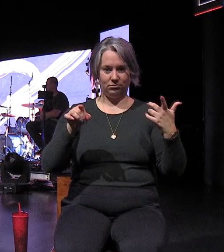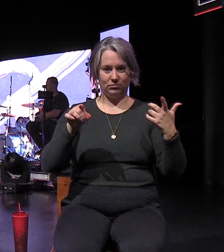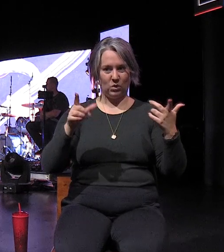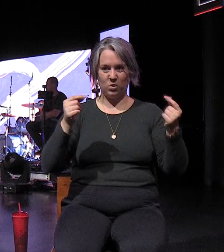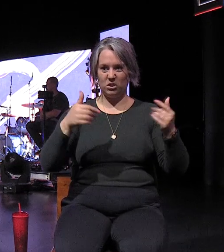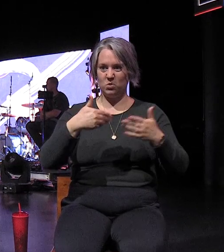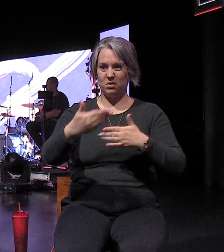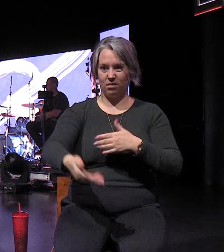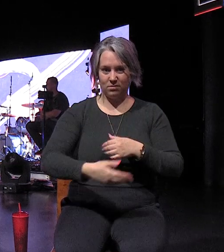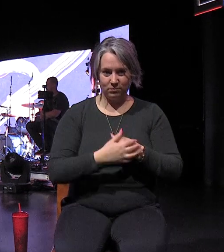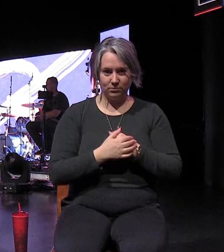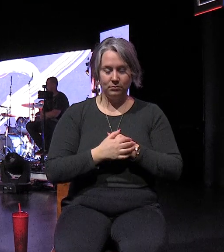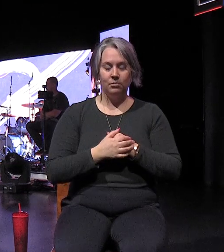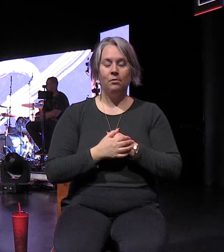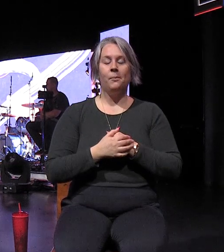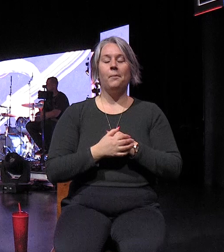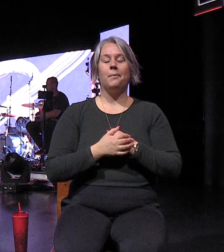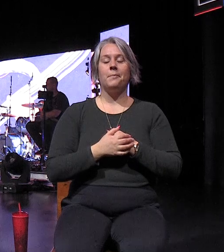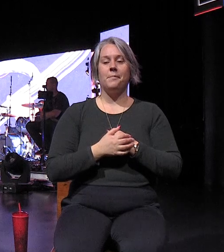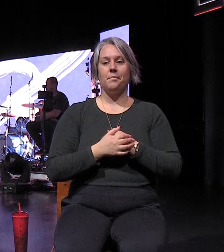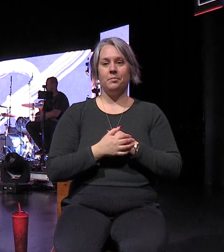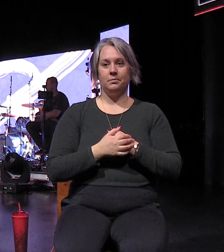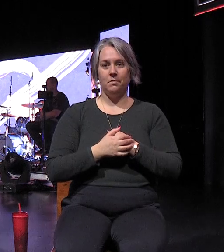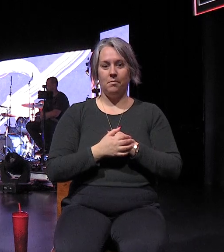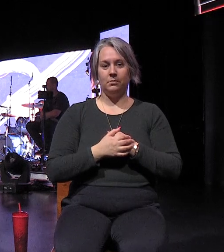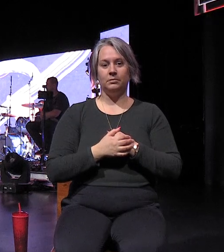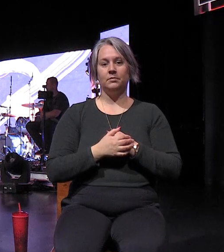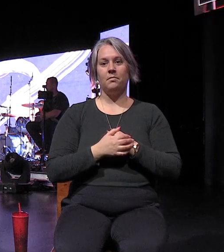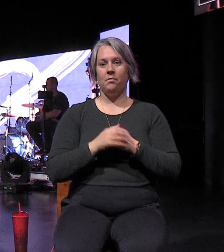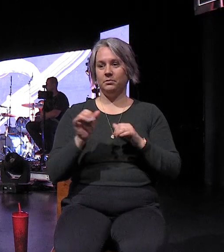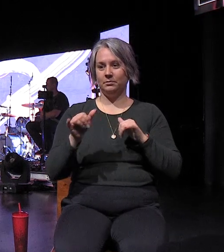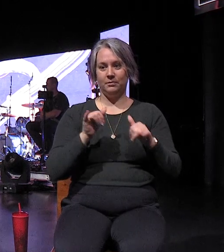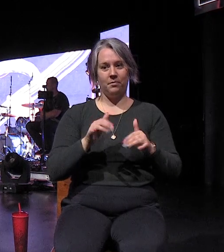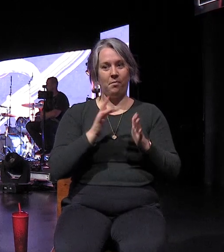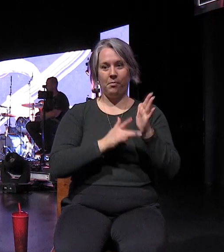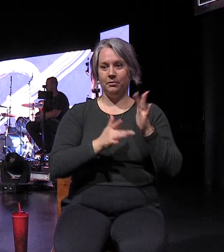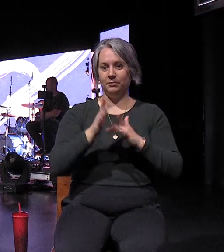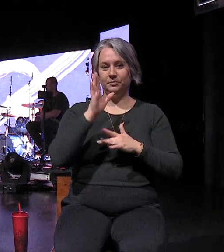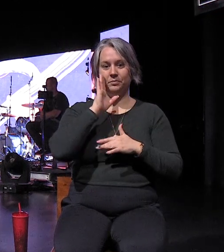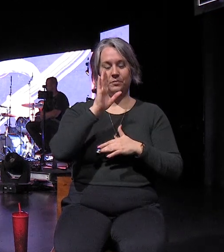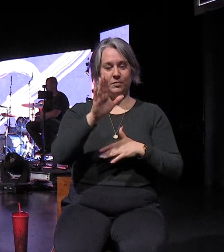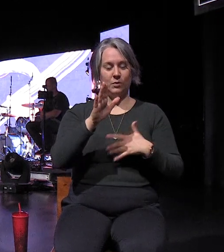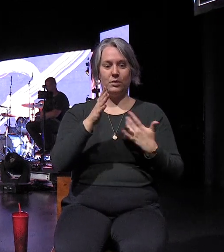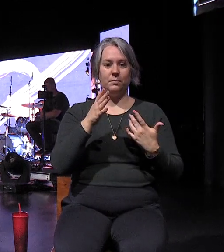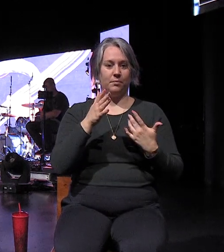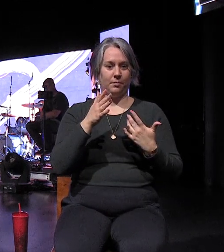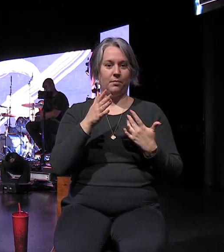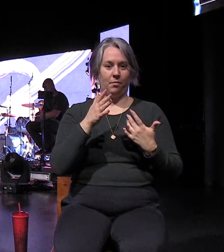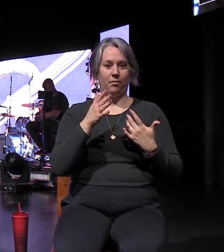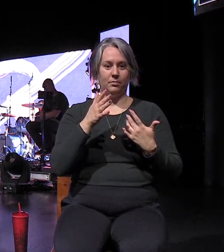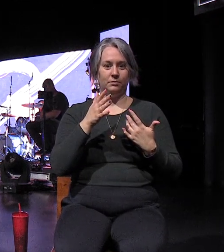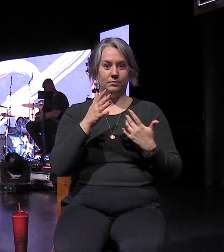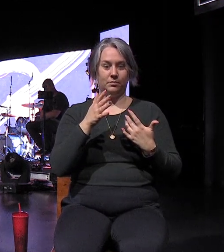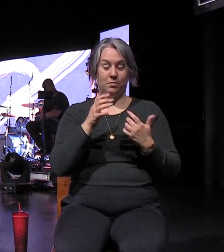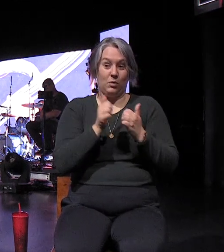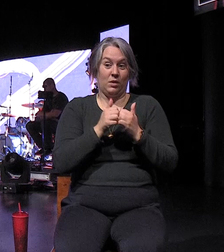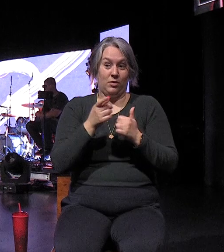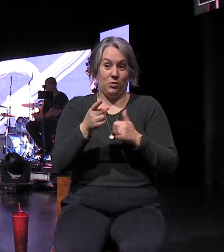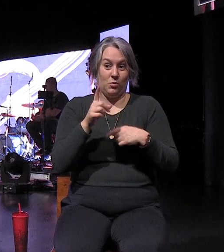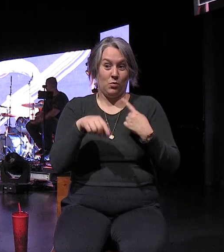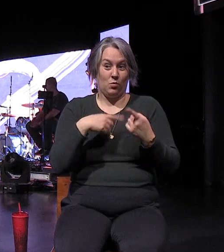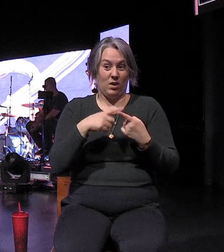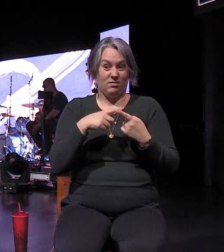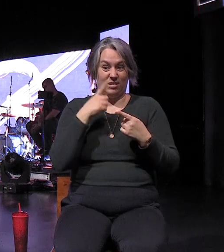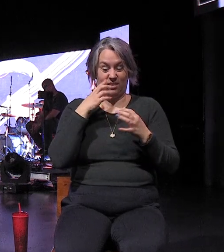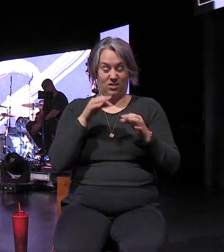man. Just like he will meet you at every crossroad of surrender that you'll face in your life.